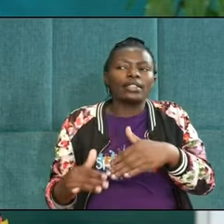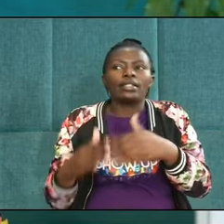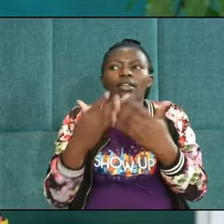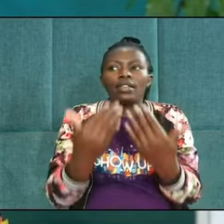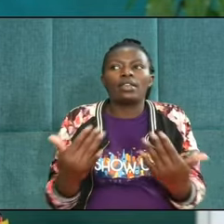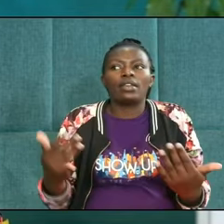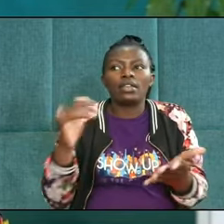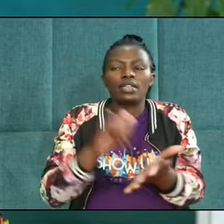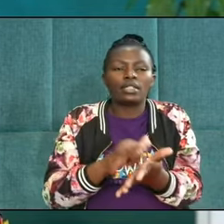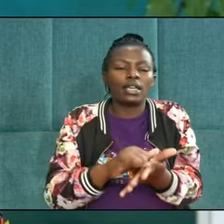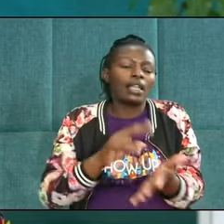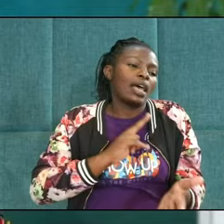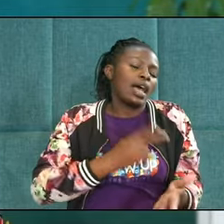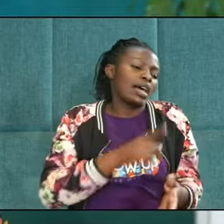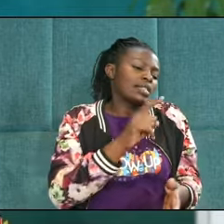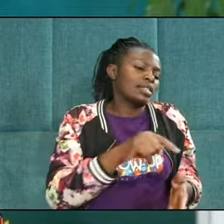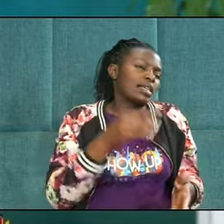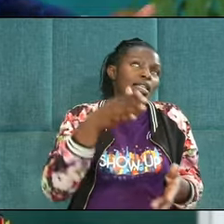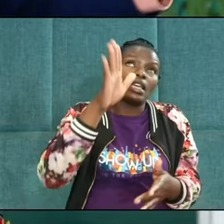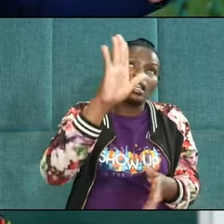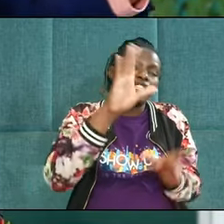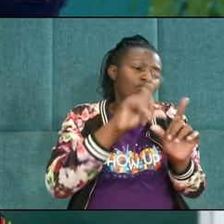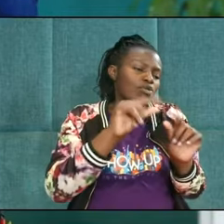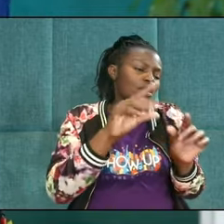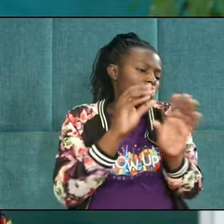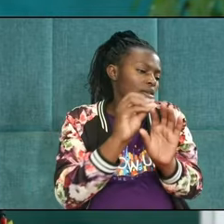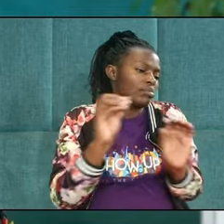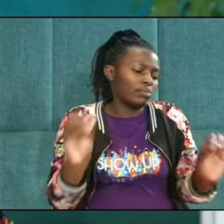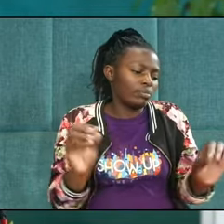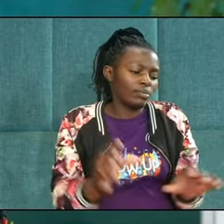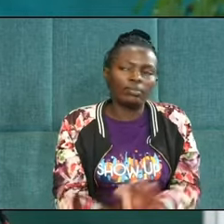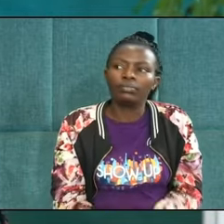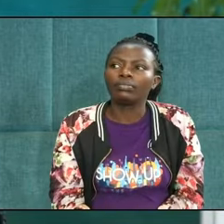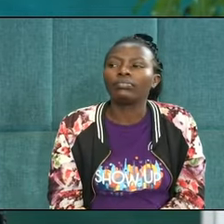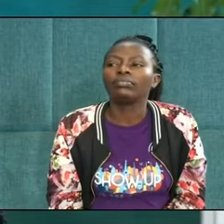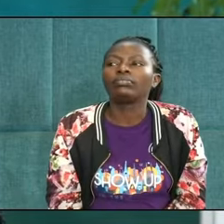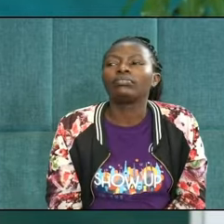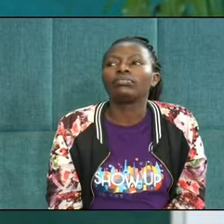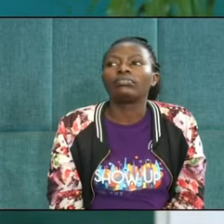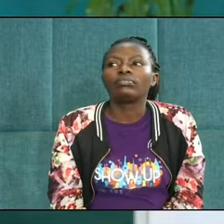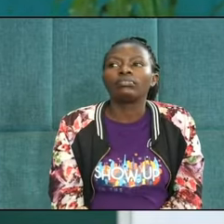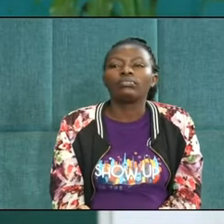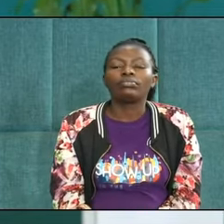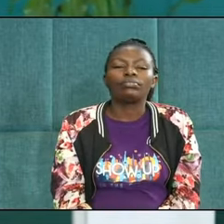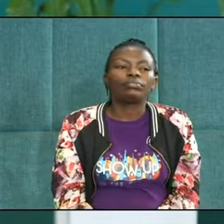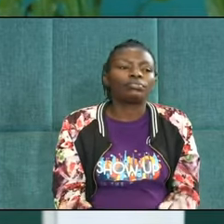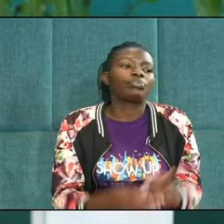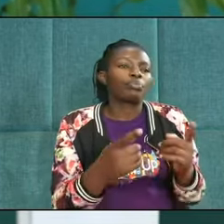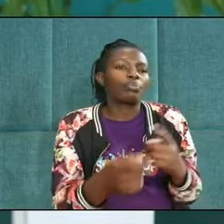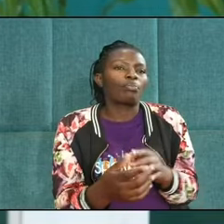need his word. Now, what is the point? Come to think of this.